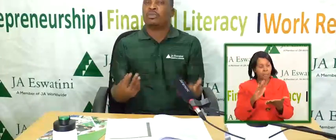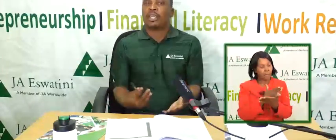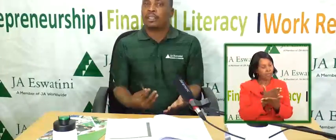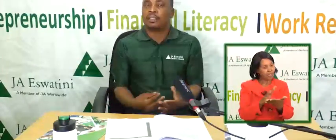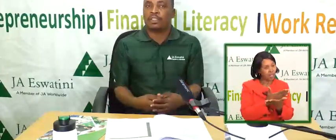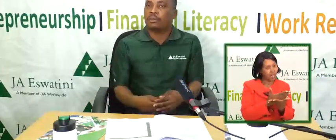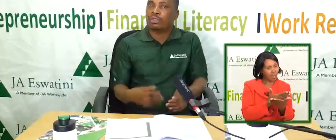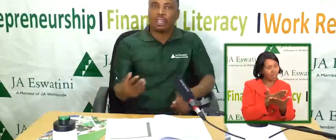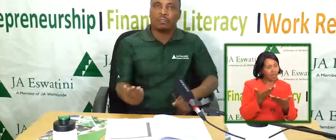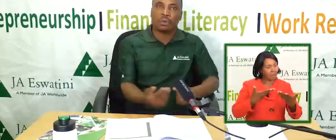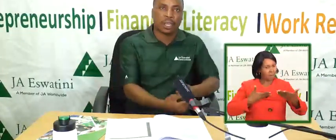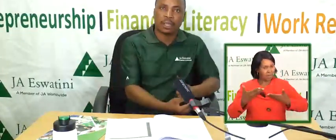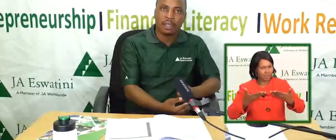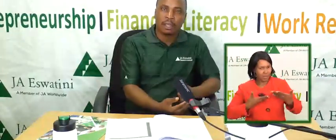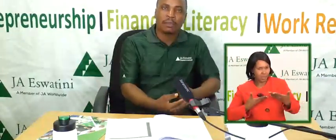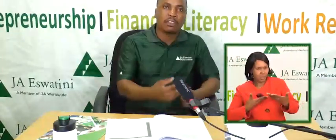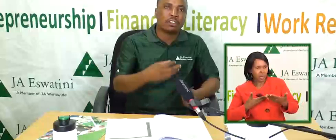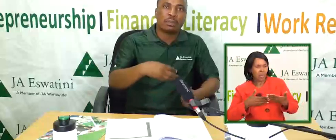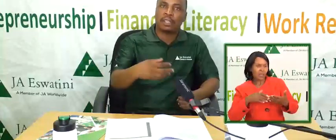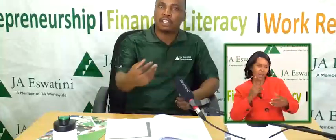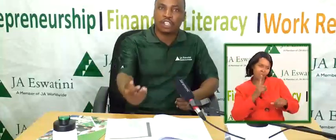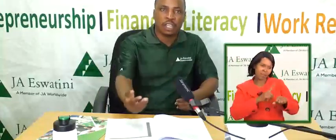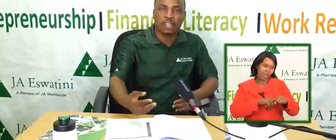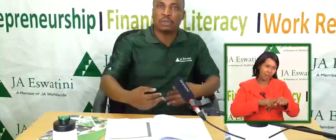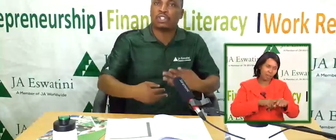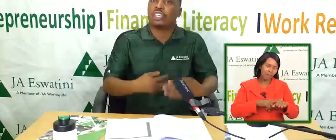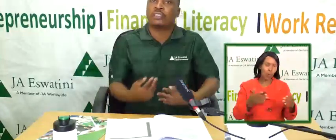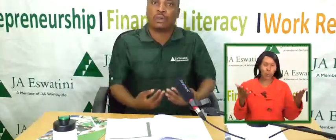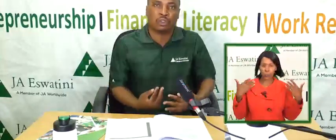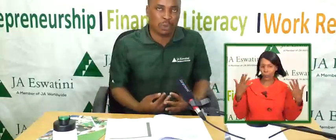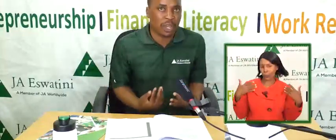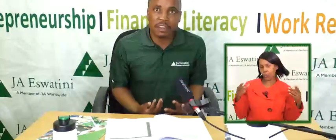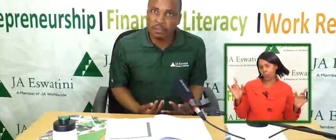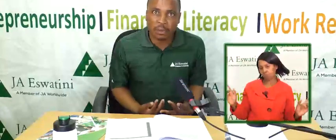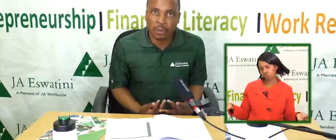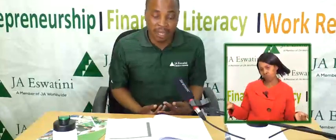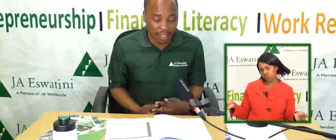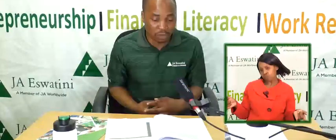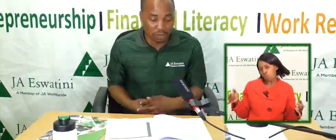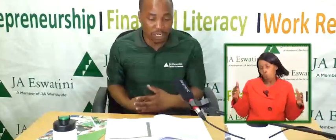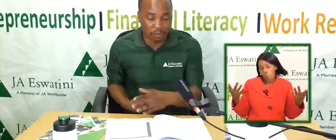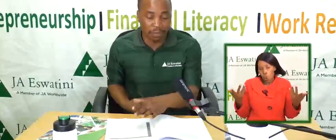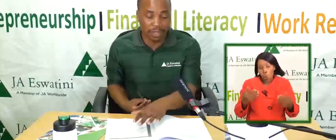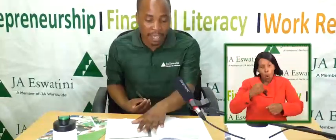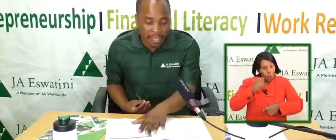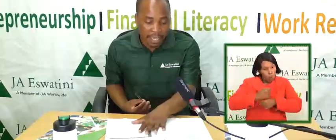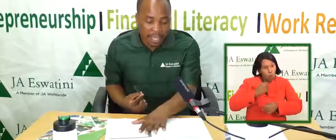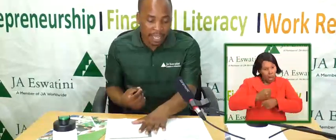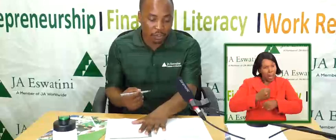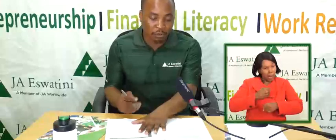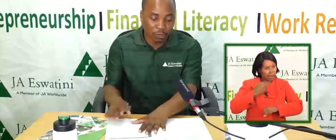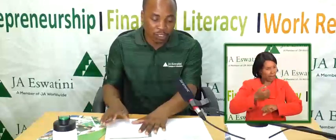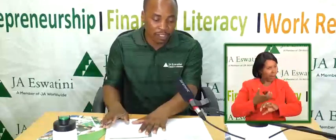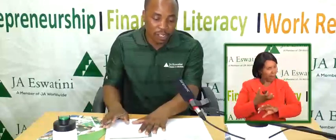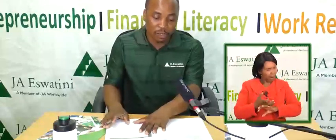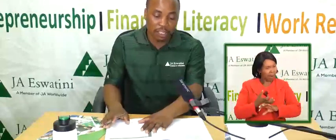to always work. Sometimes you don't have to work. You've just bought the share and your shares are going to be working for you, but then you still have to be